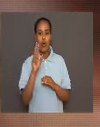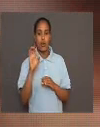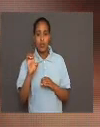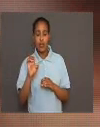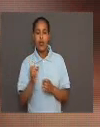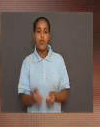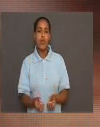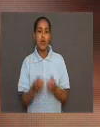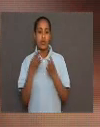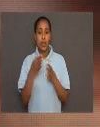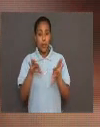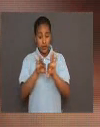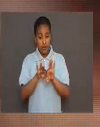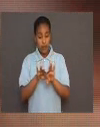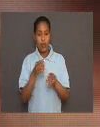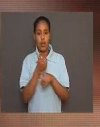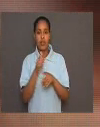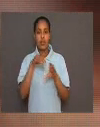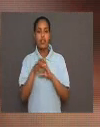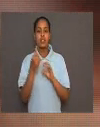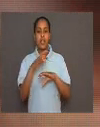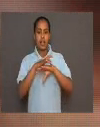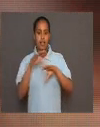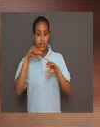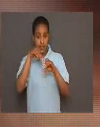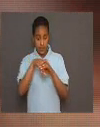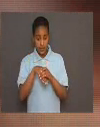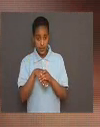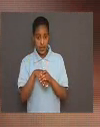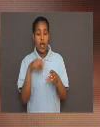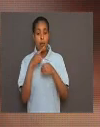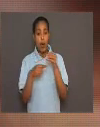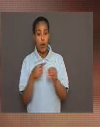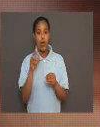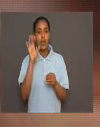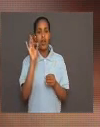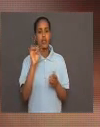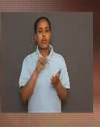most abundant metal in the Earth's crust at about